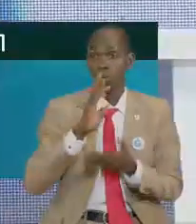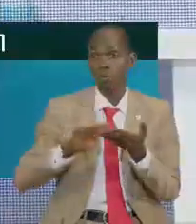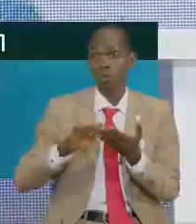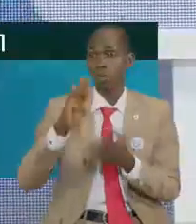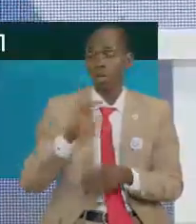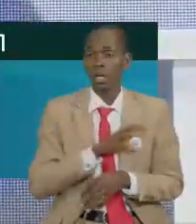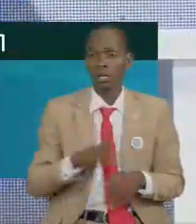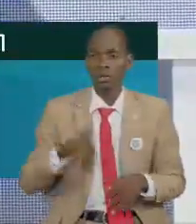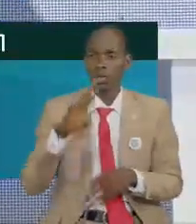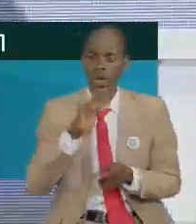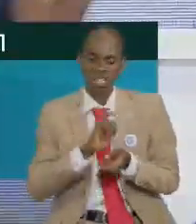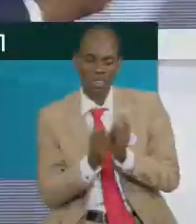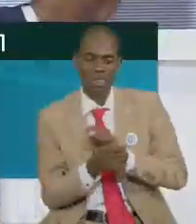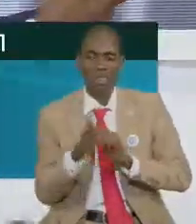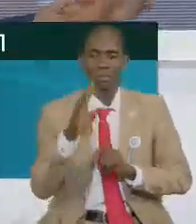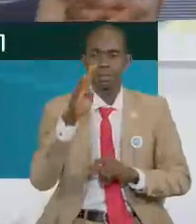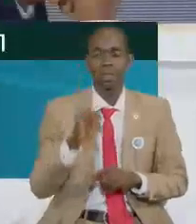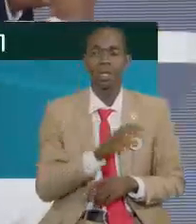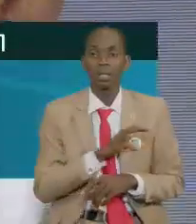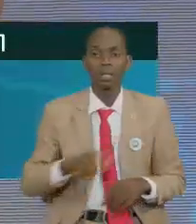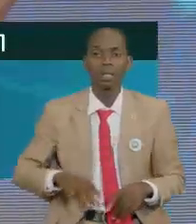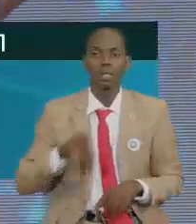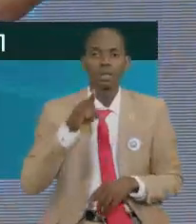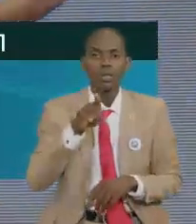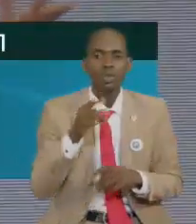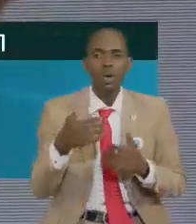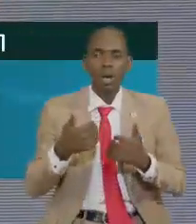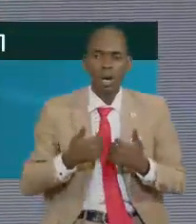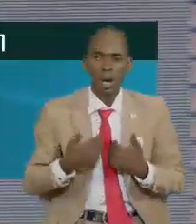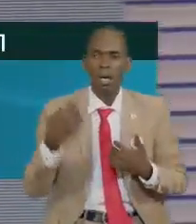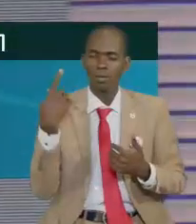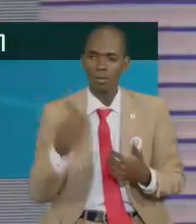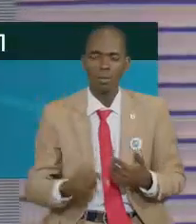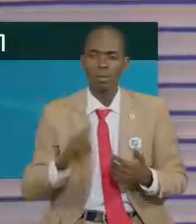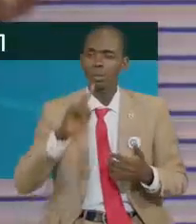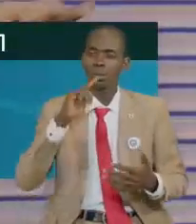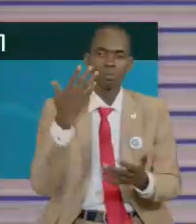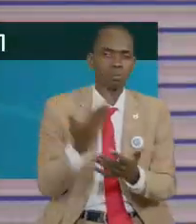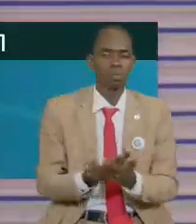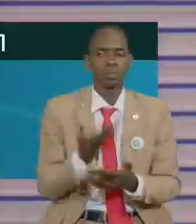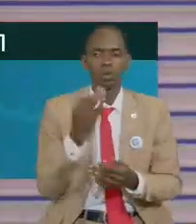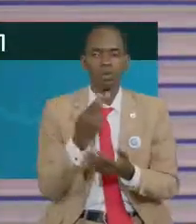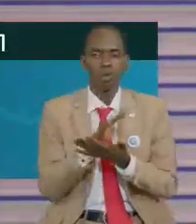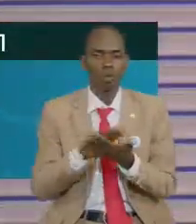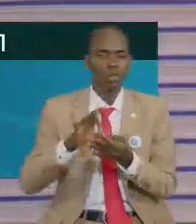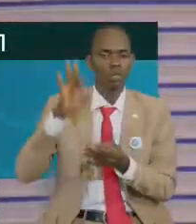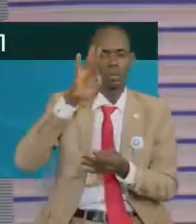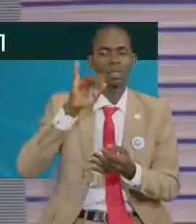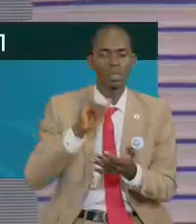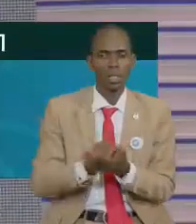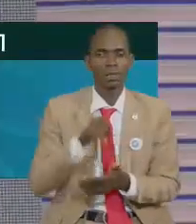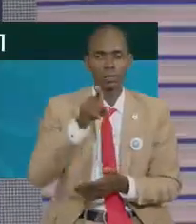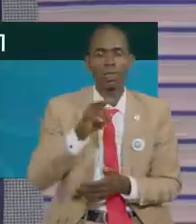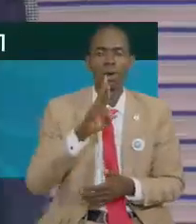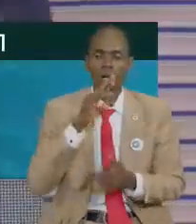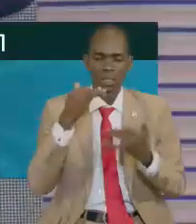by Christ. You have the witness of the Holy Spirit that you are saved, and